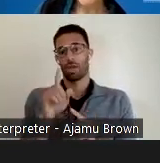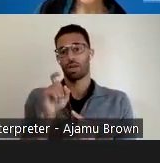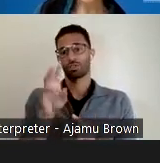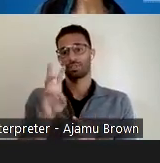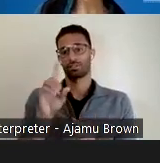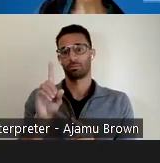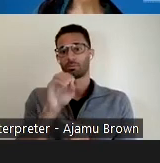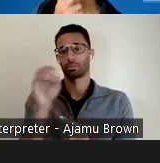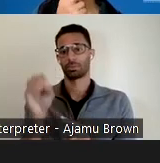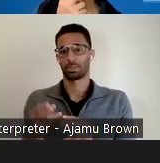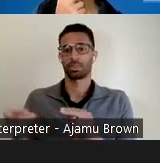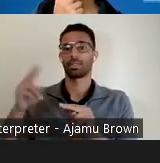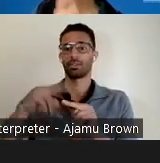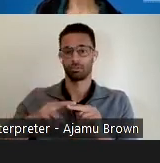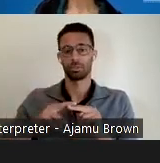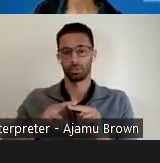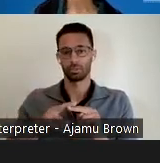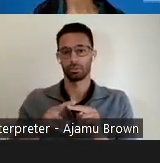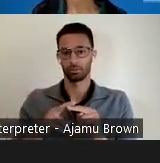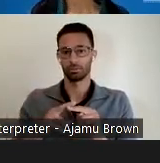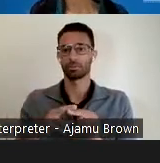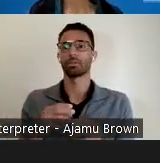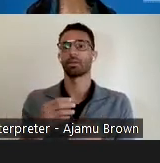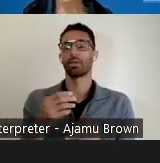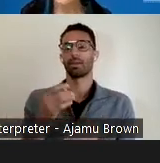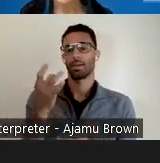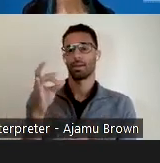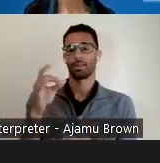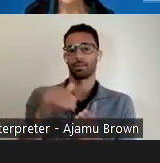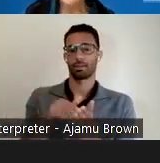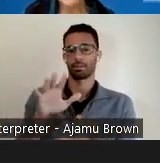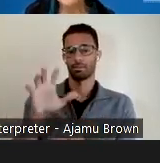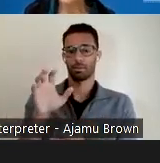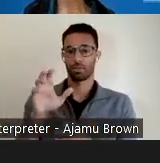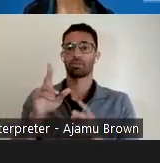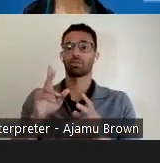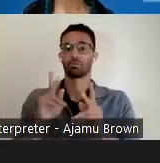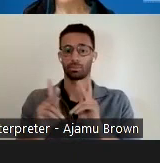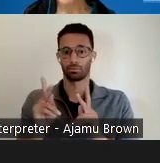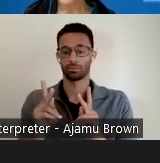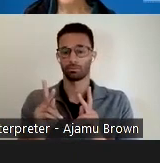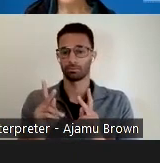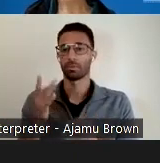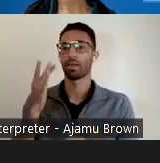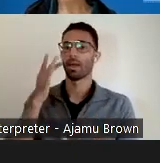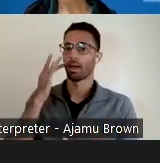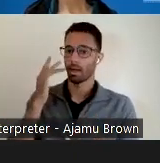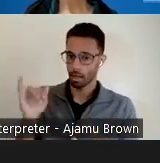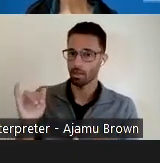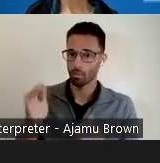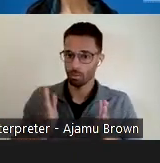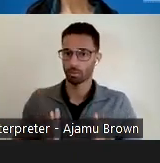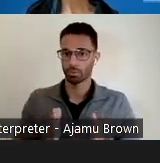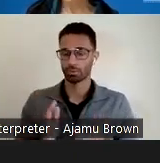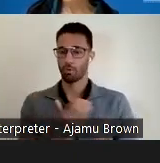increase, and about 18,500 people, Californians, our neighbors,